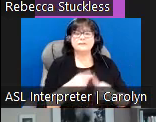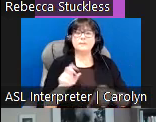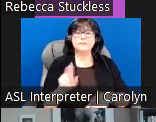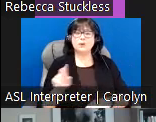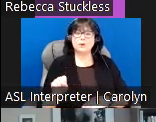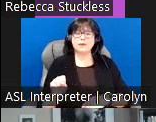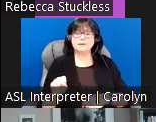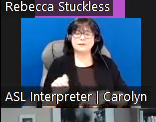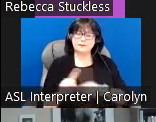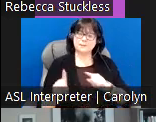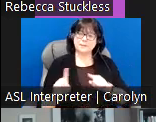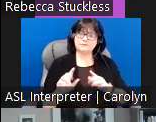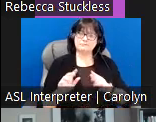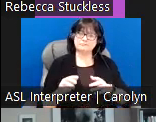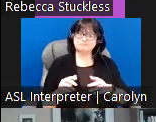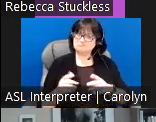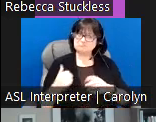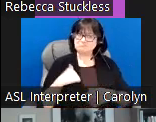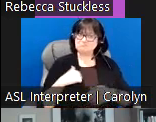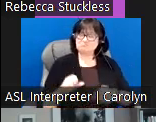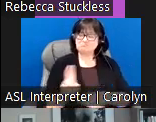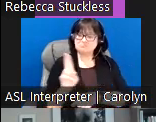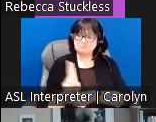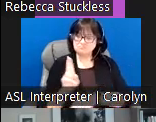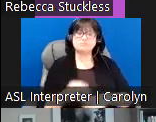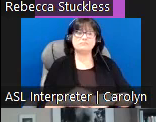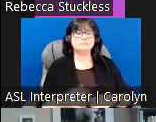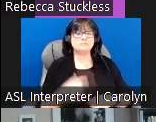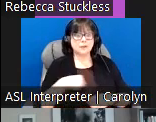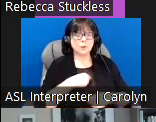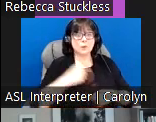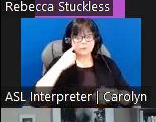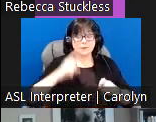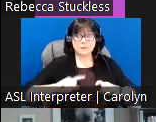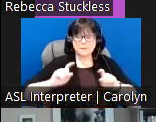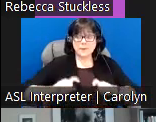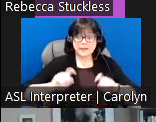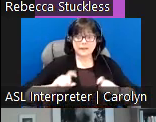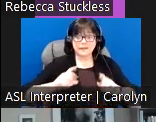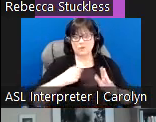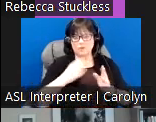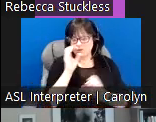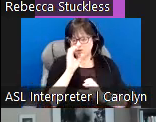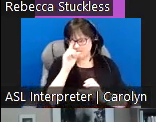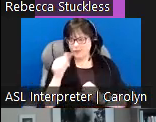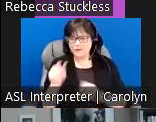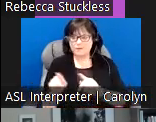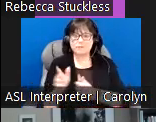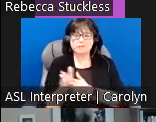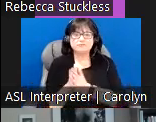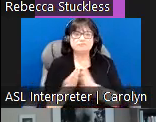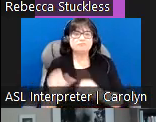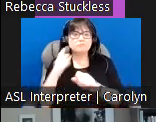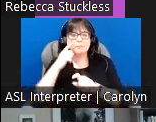way. We've been piloting it, which means we get to use it for free. They are looking for other piloters. So if this is something that's of interest to